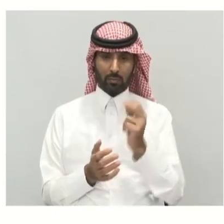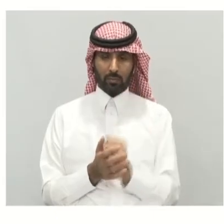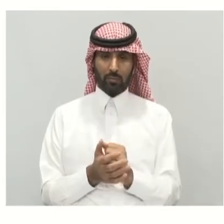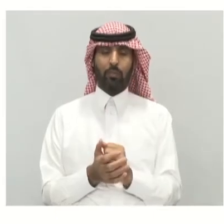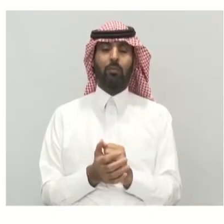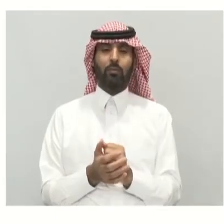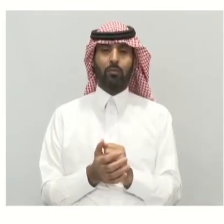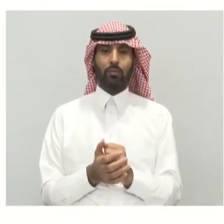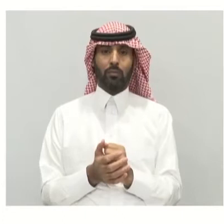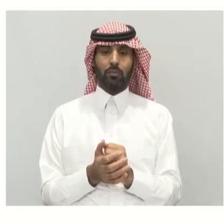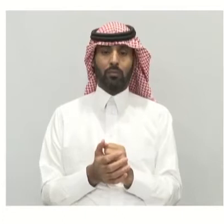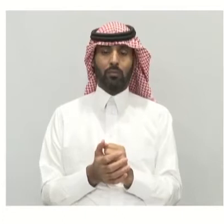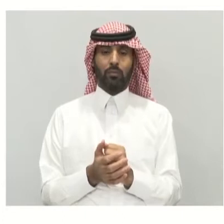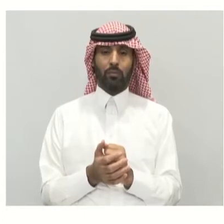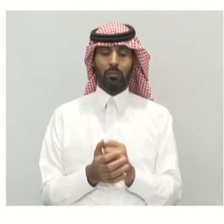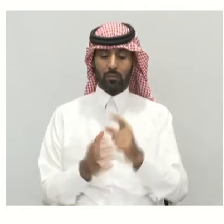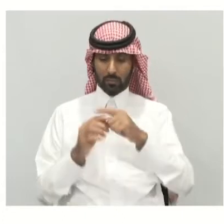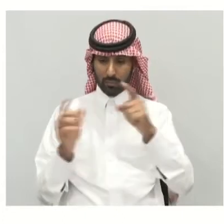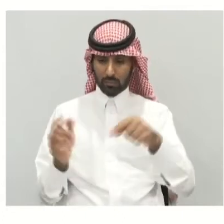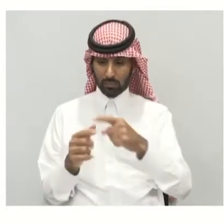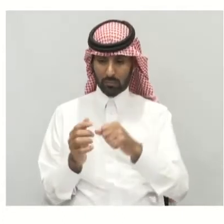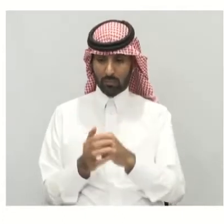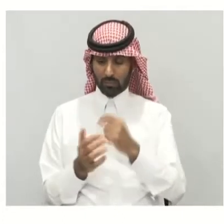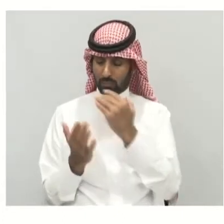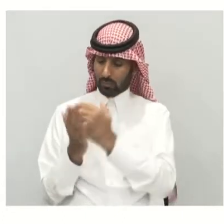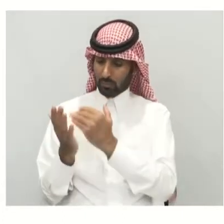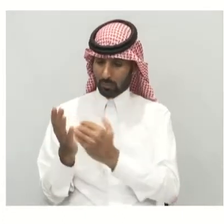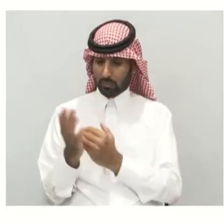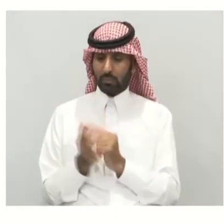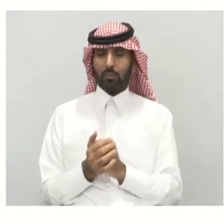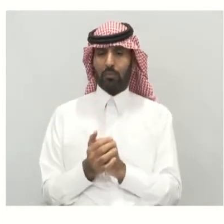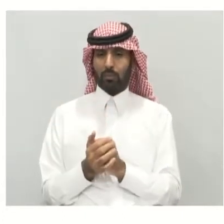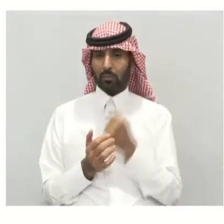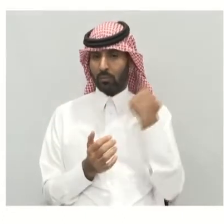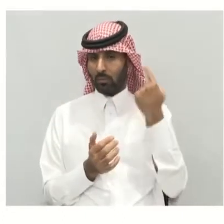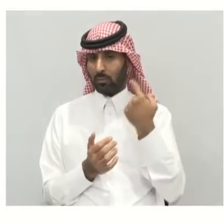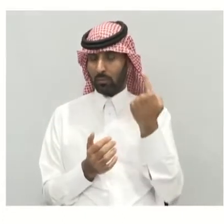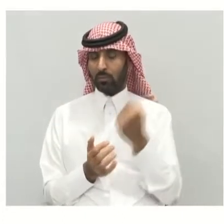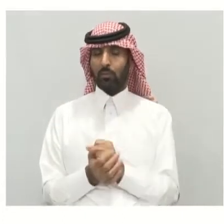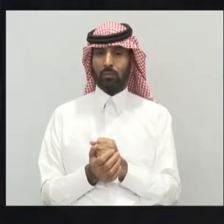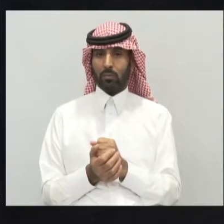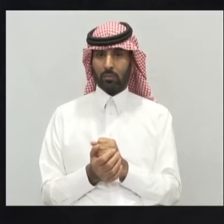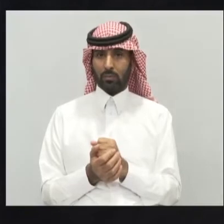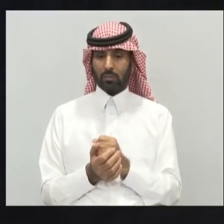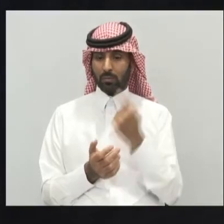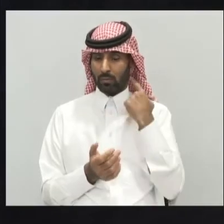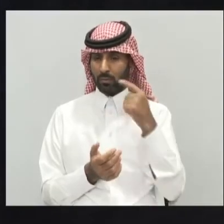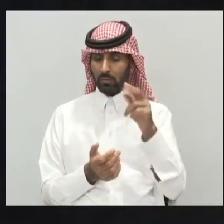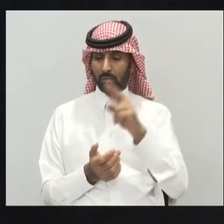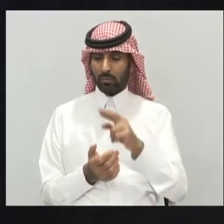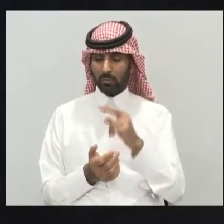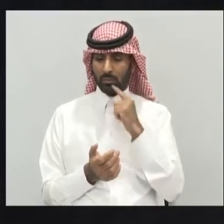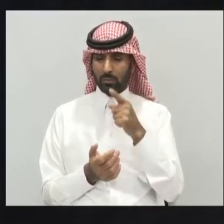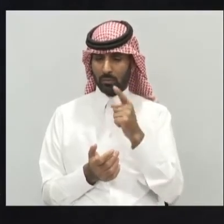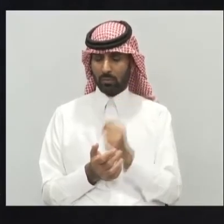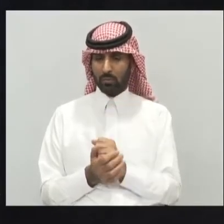look at every paragraph one by one, okay, and we will hear it together and then we will answer questions. I